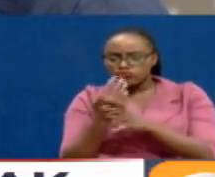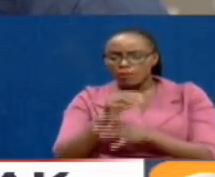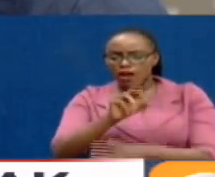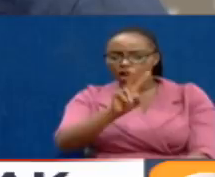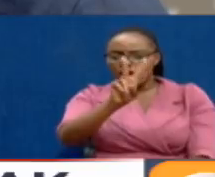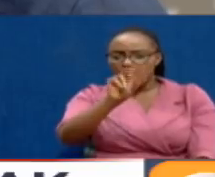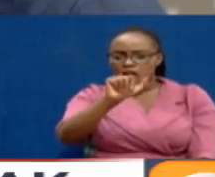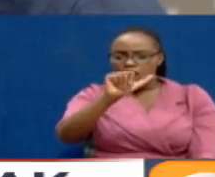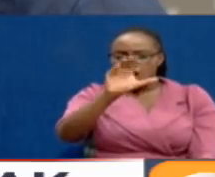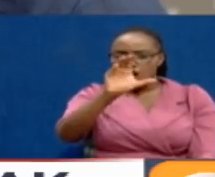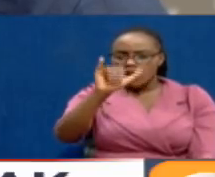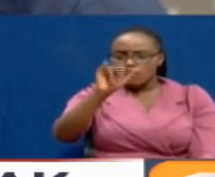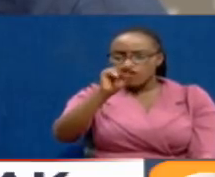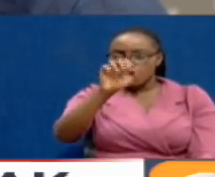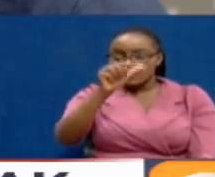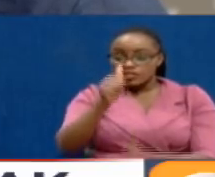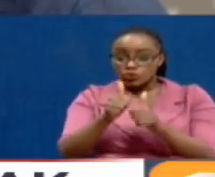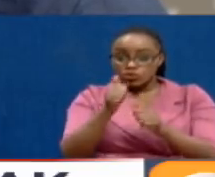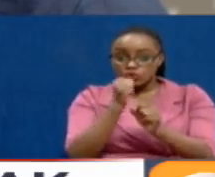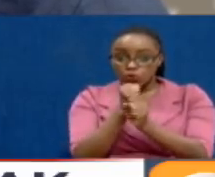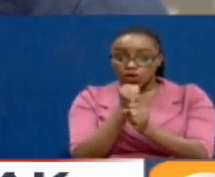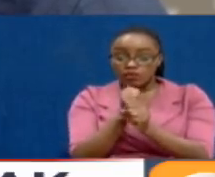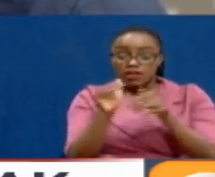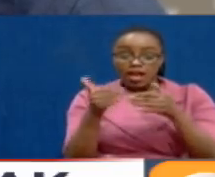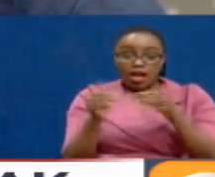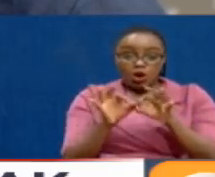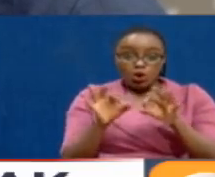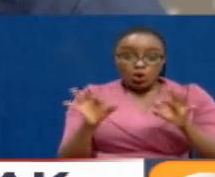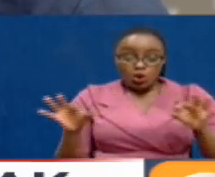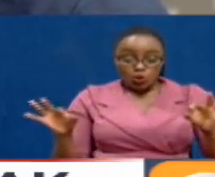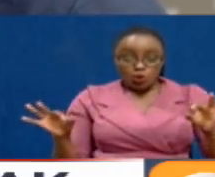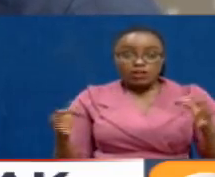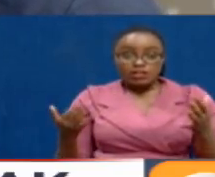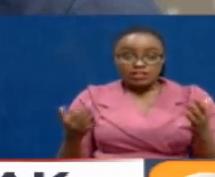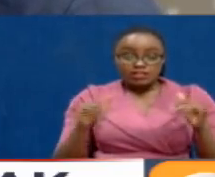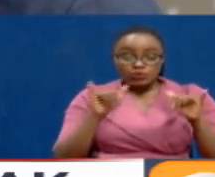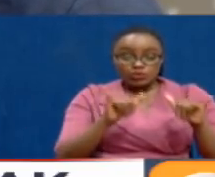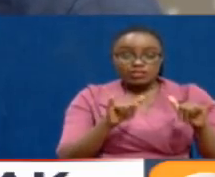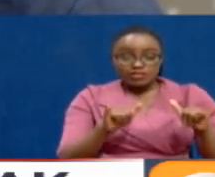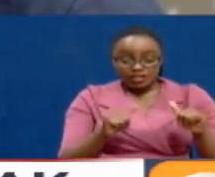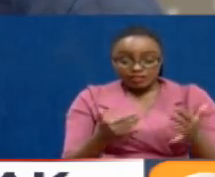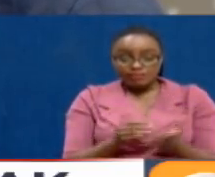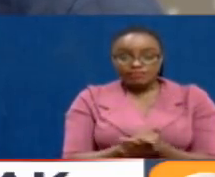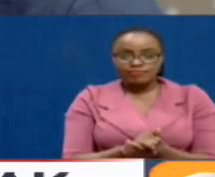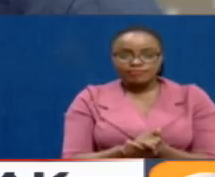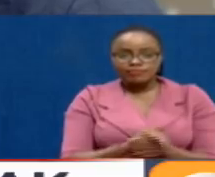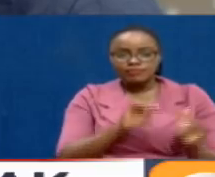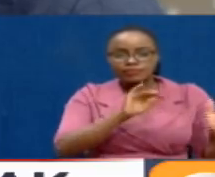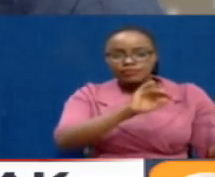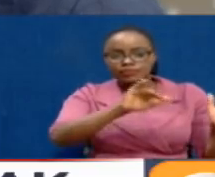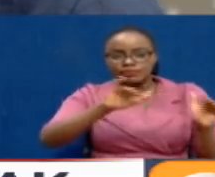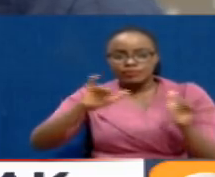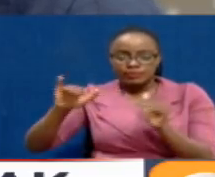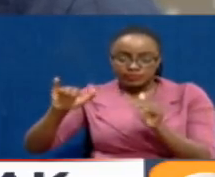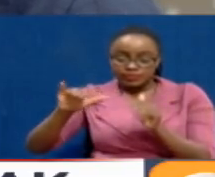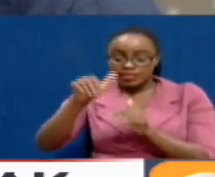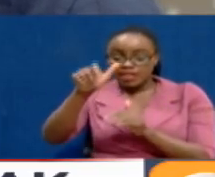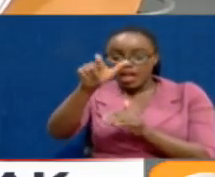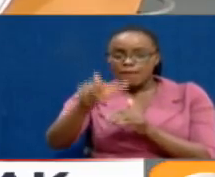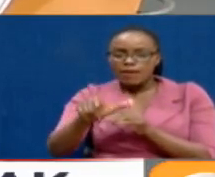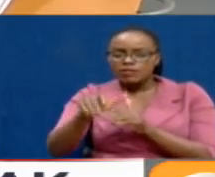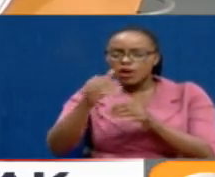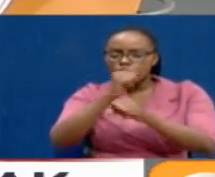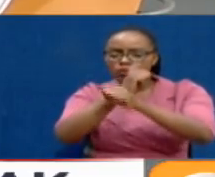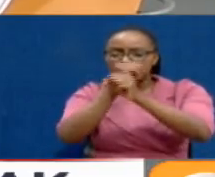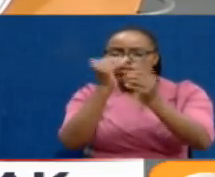because of these mutations and how long the immunity will last from the vaccine. Renor says, how do we